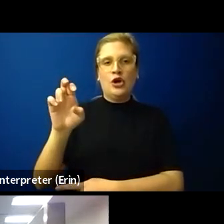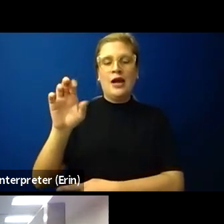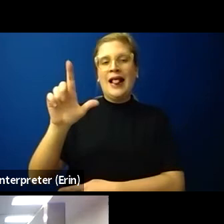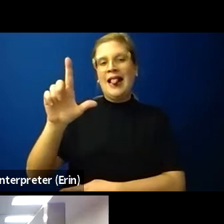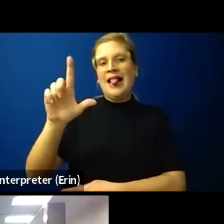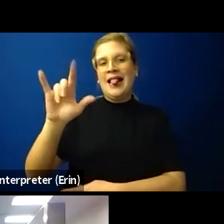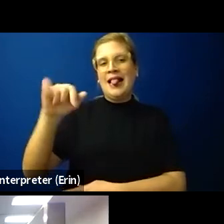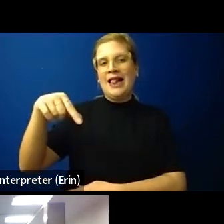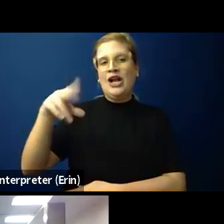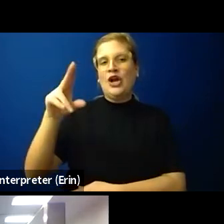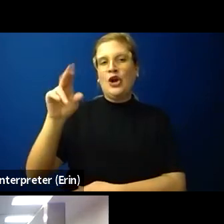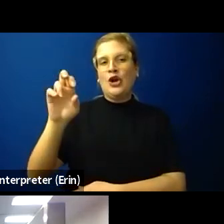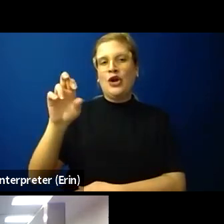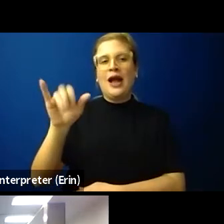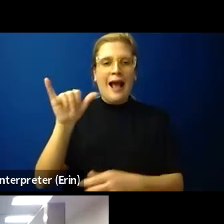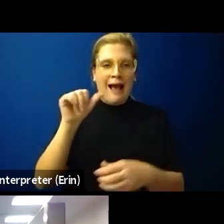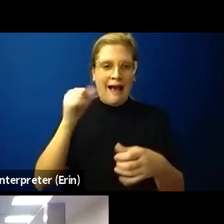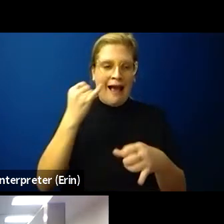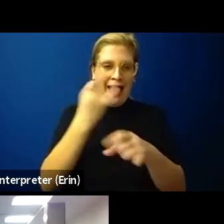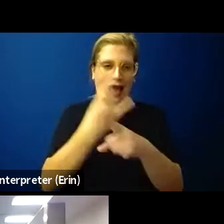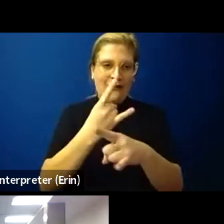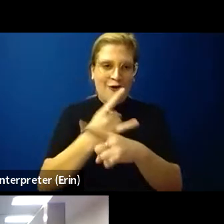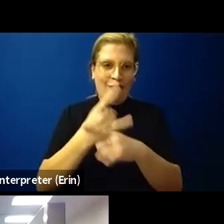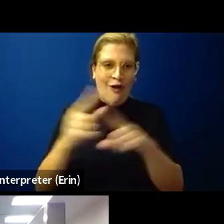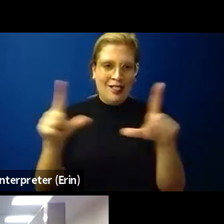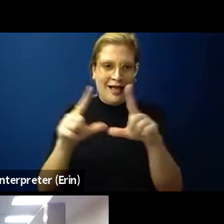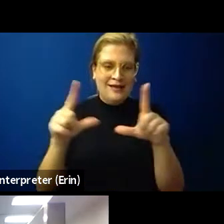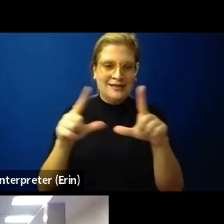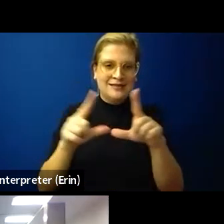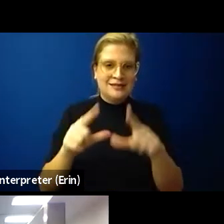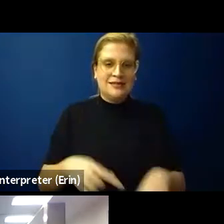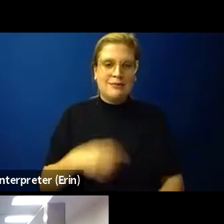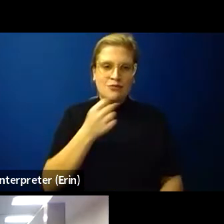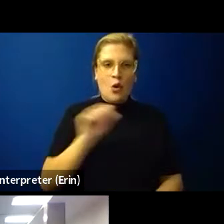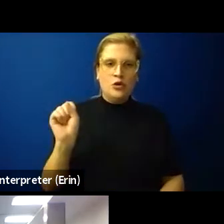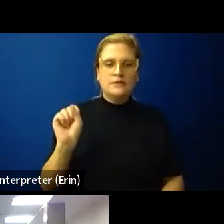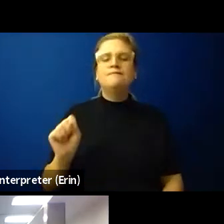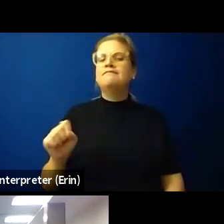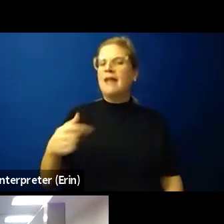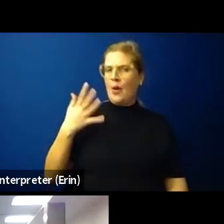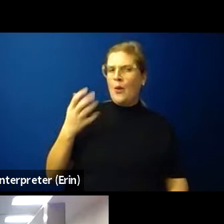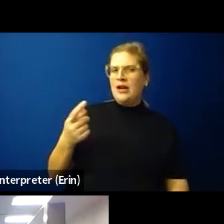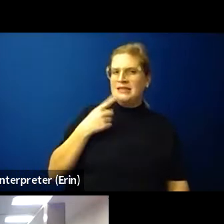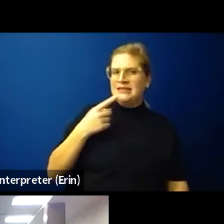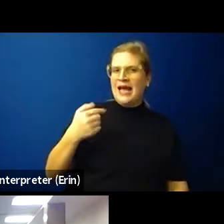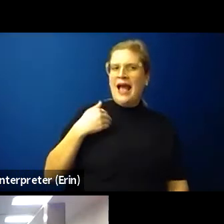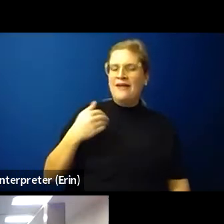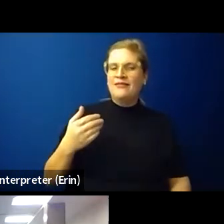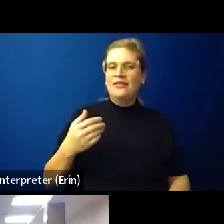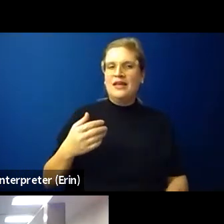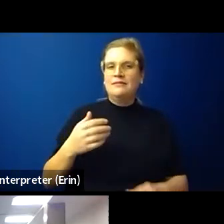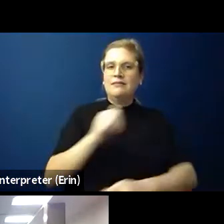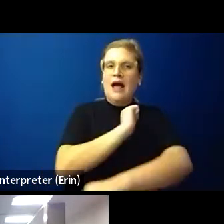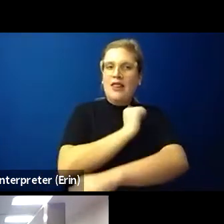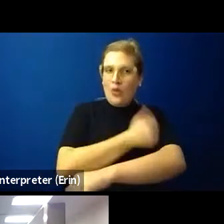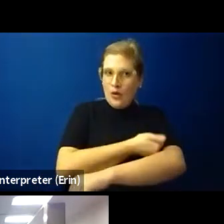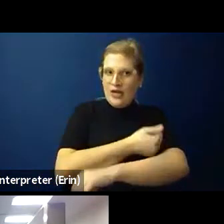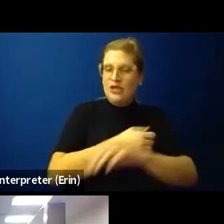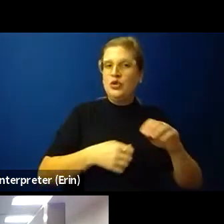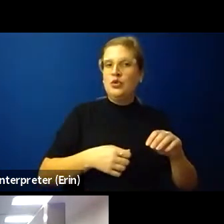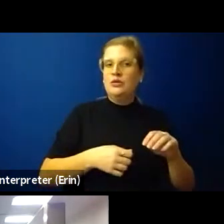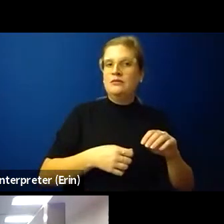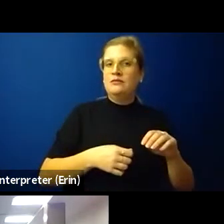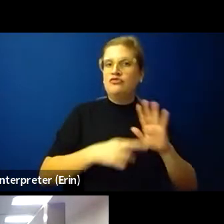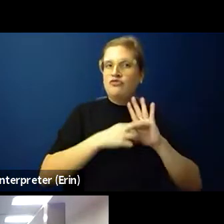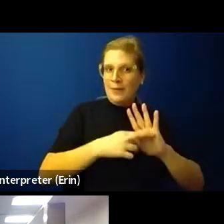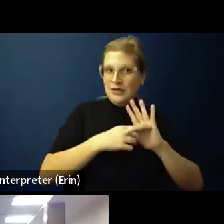I just wanted to make one addition, and that I also be given the authority to represent the commission in that protest. Yes,